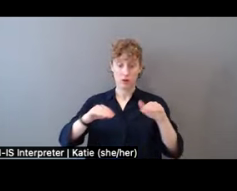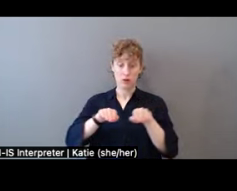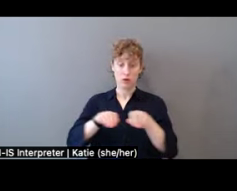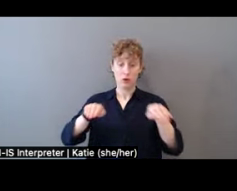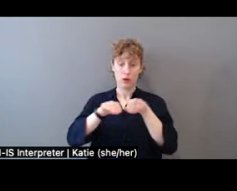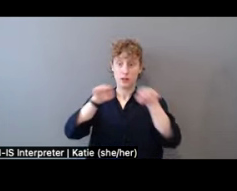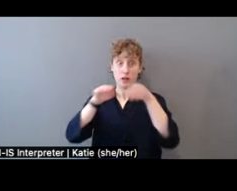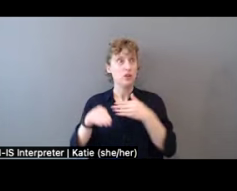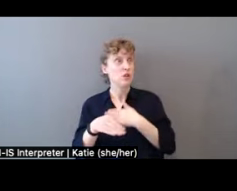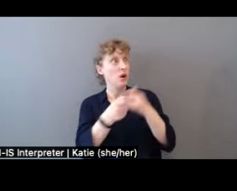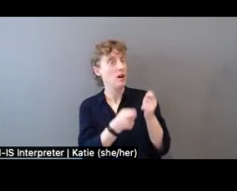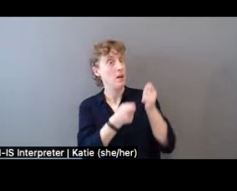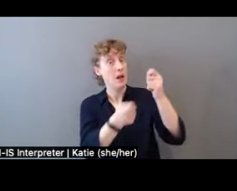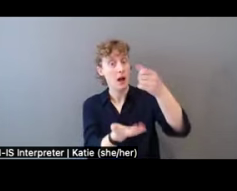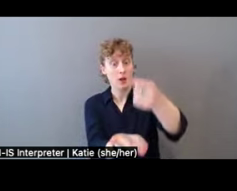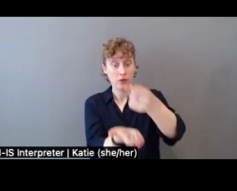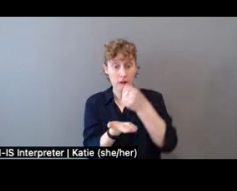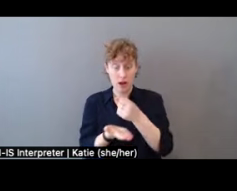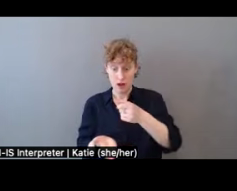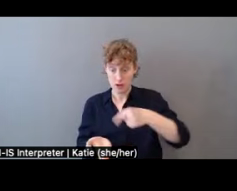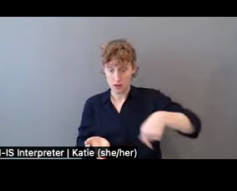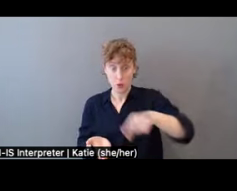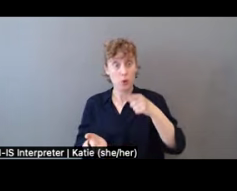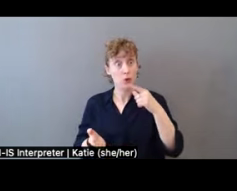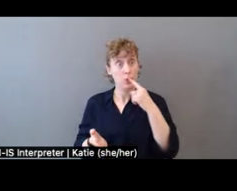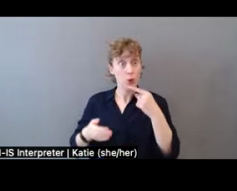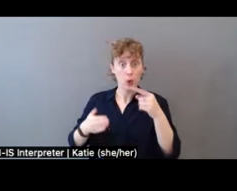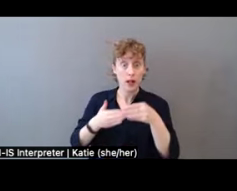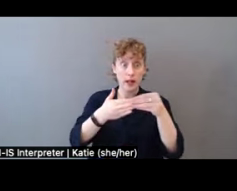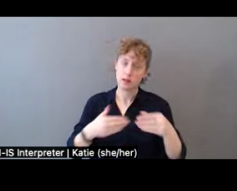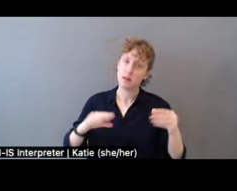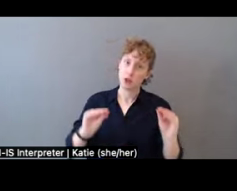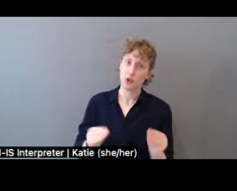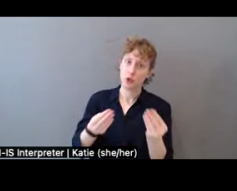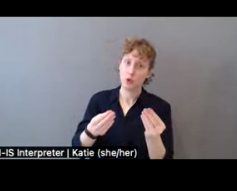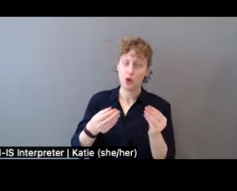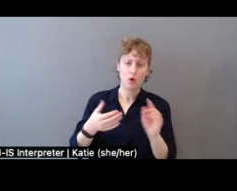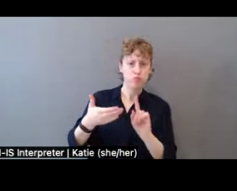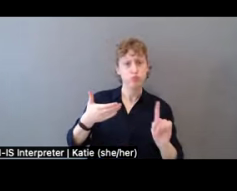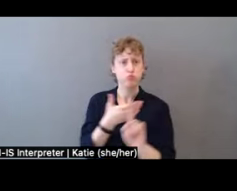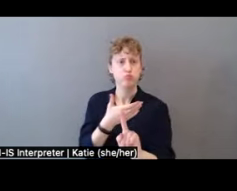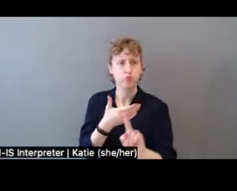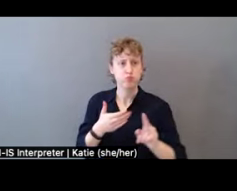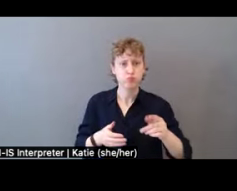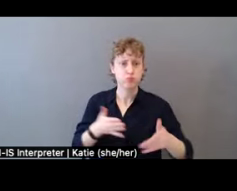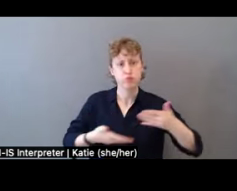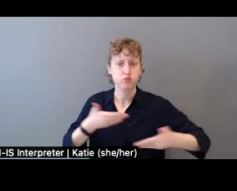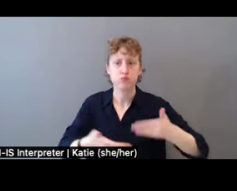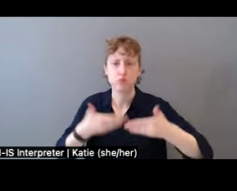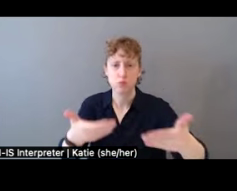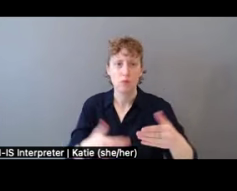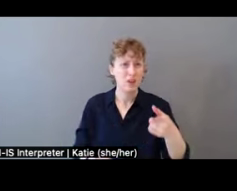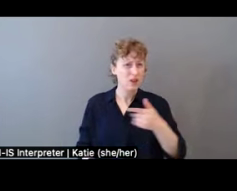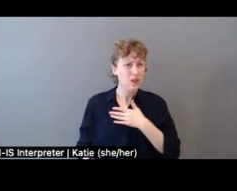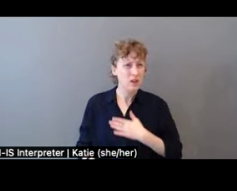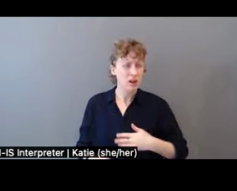this grant need to be youth-led. There is more information on the website on what this means, what is expected.